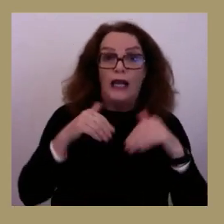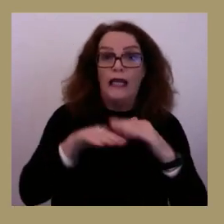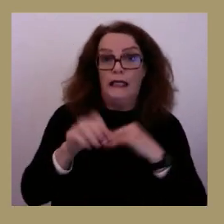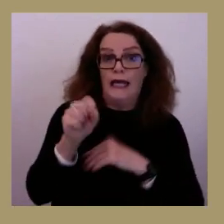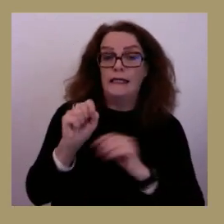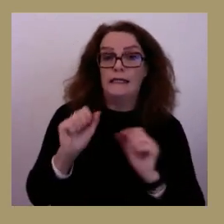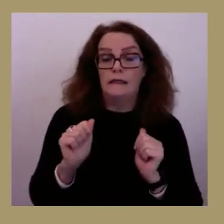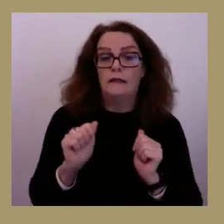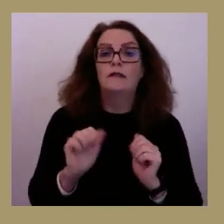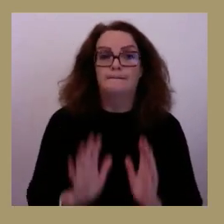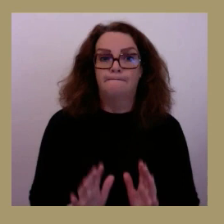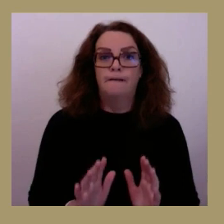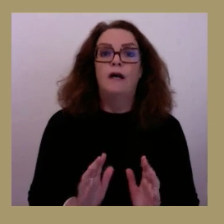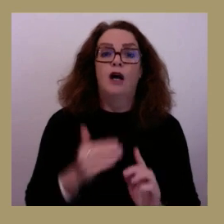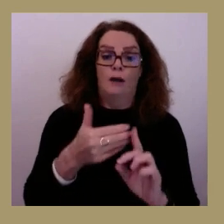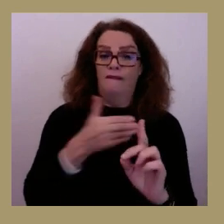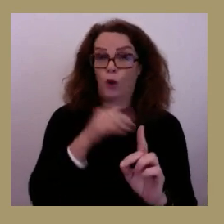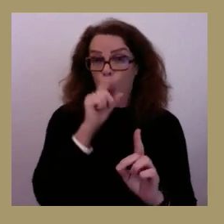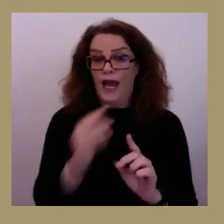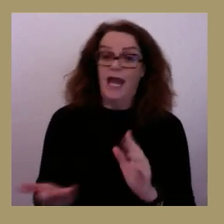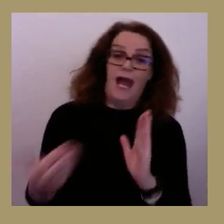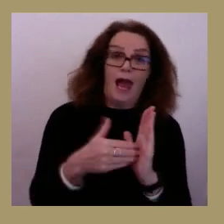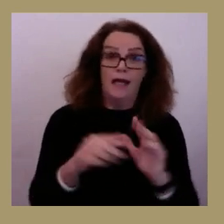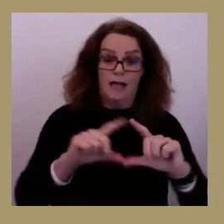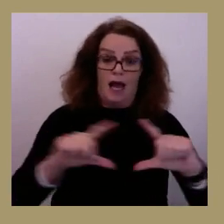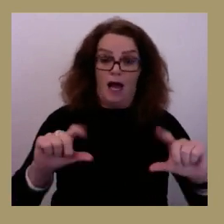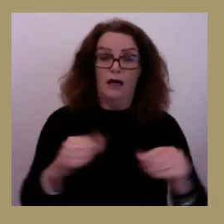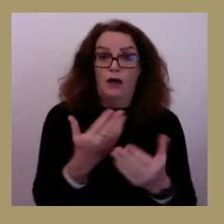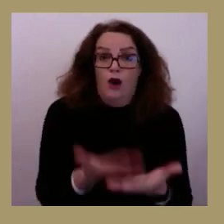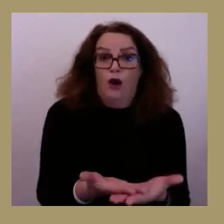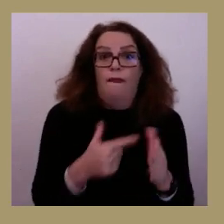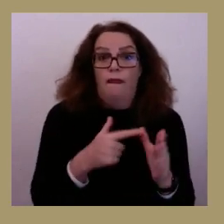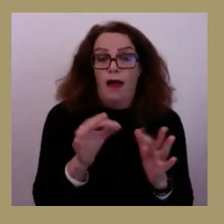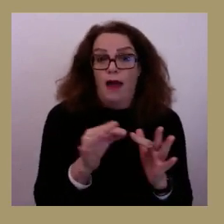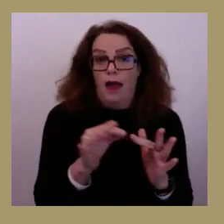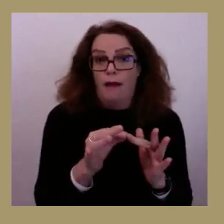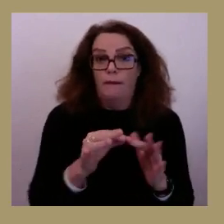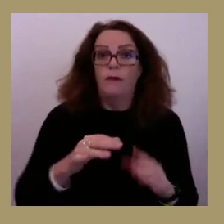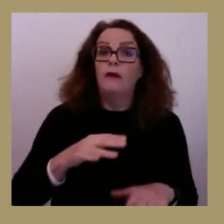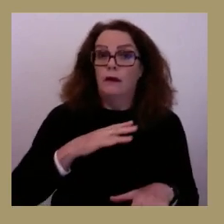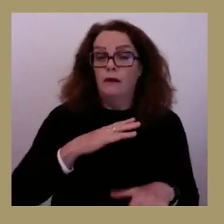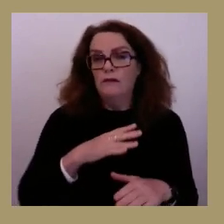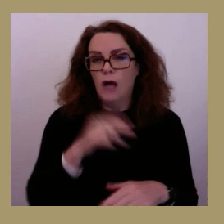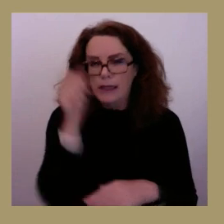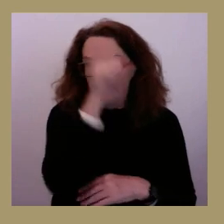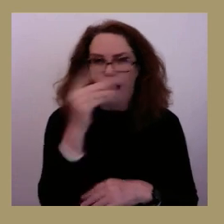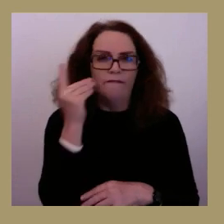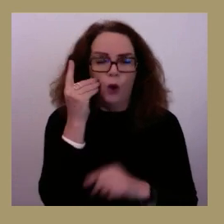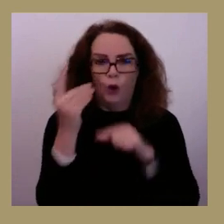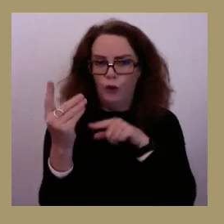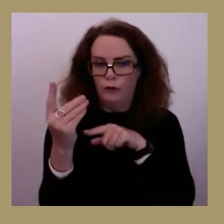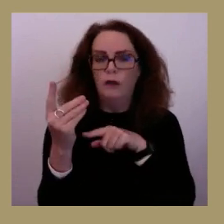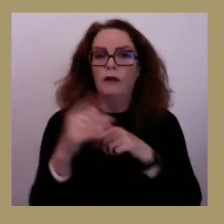before a person can even start adding a digital seniors card to the Service Victoria app on their smartphone, they're required to have